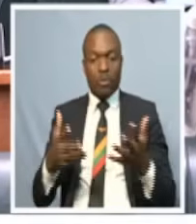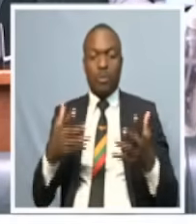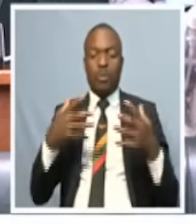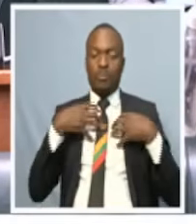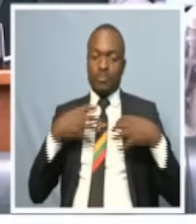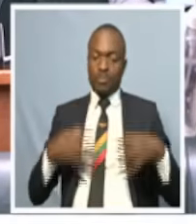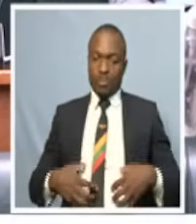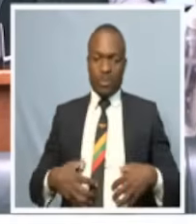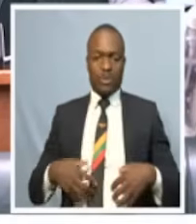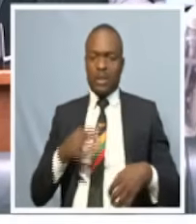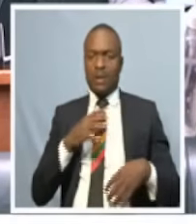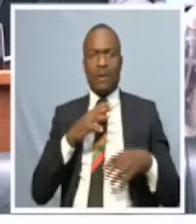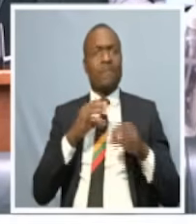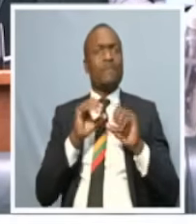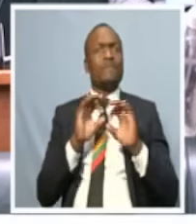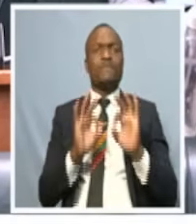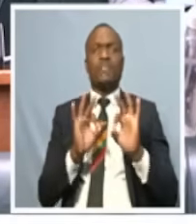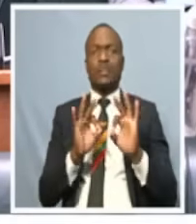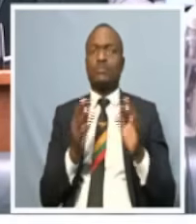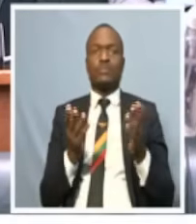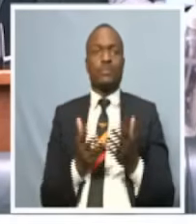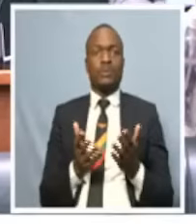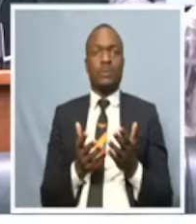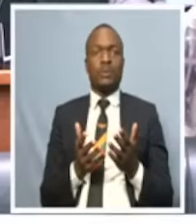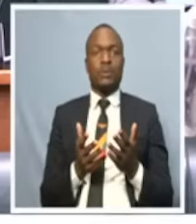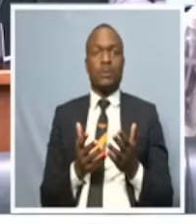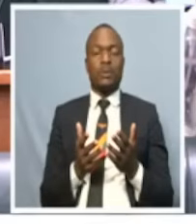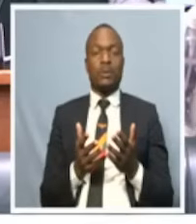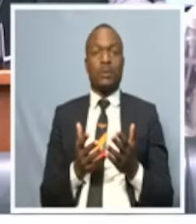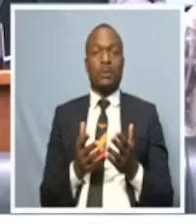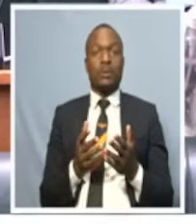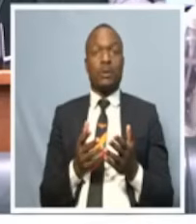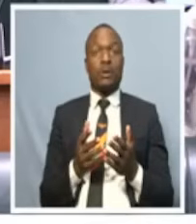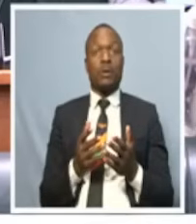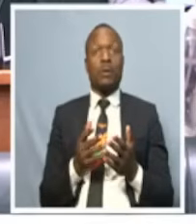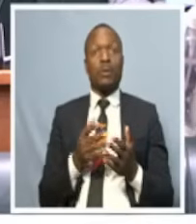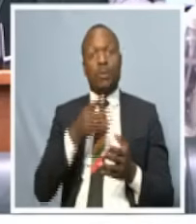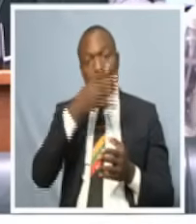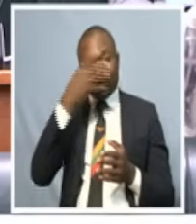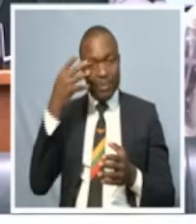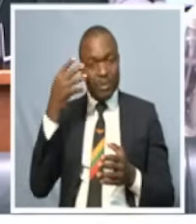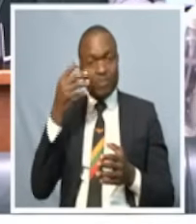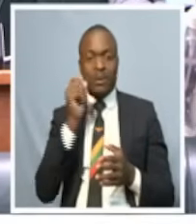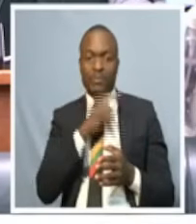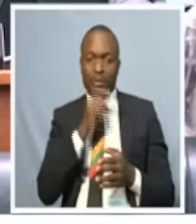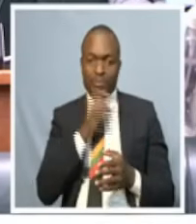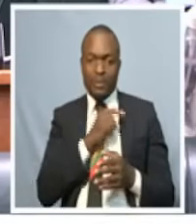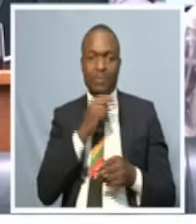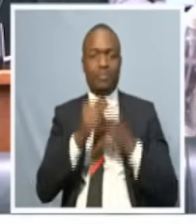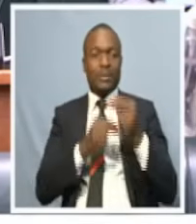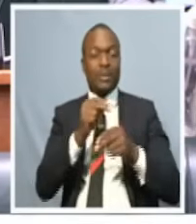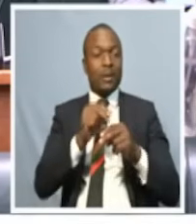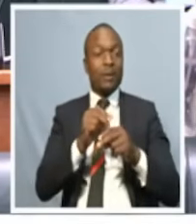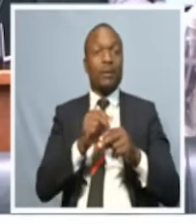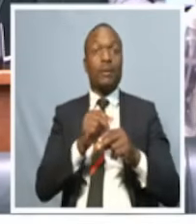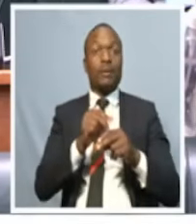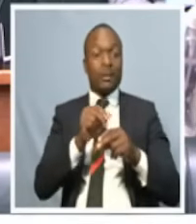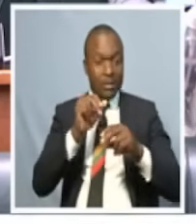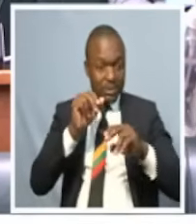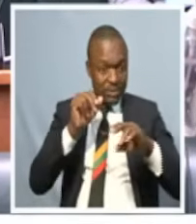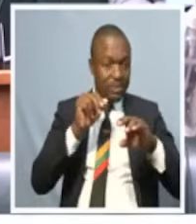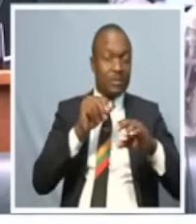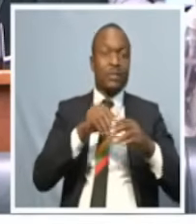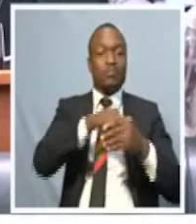forged an NRC, they are sent back. Some are even arrested in